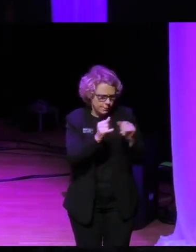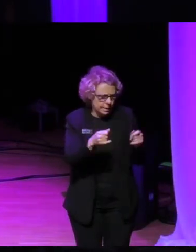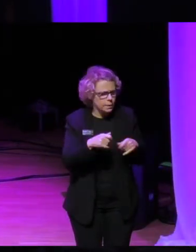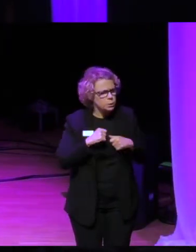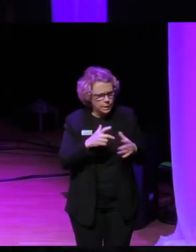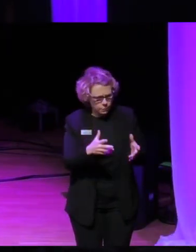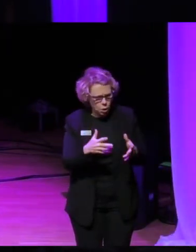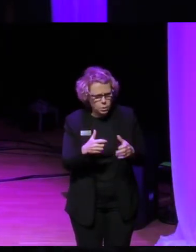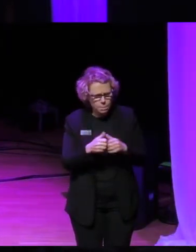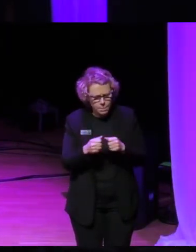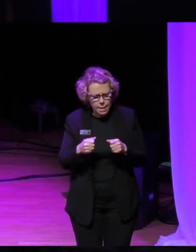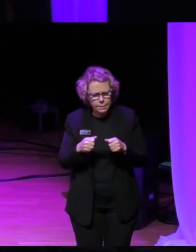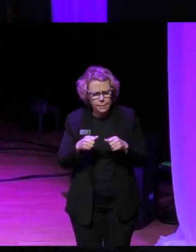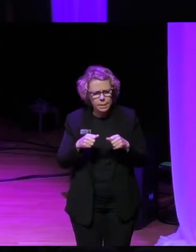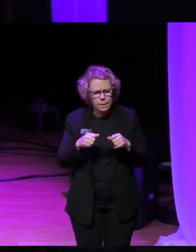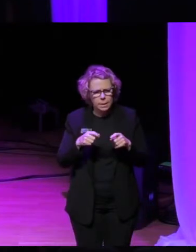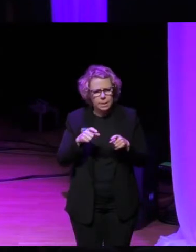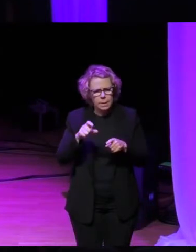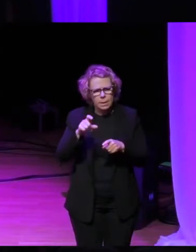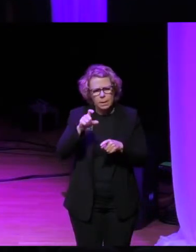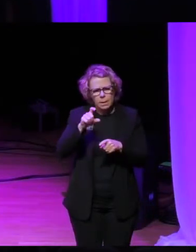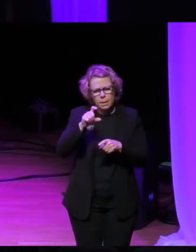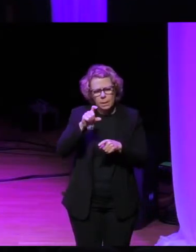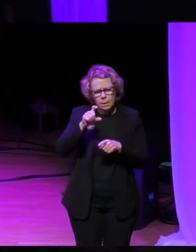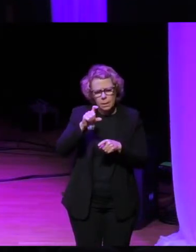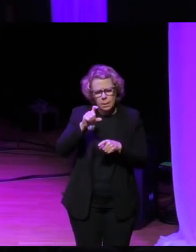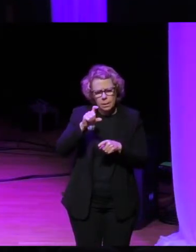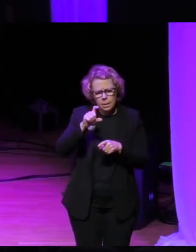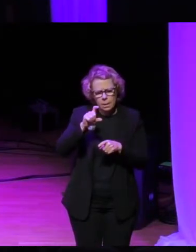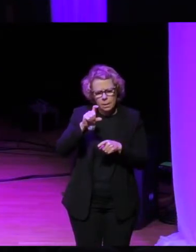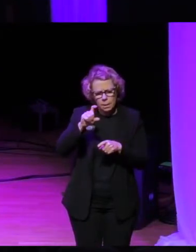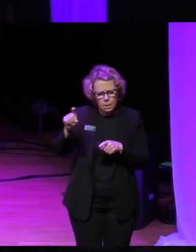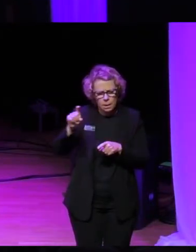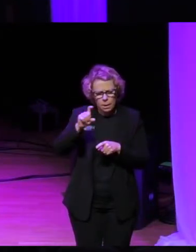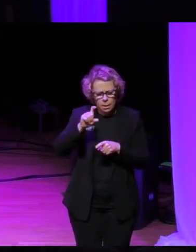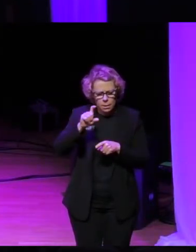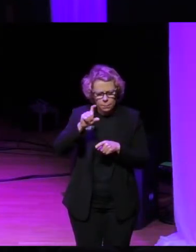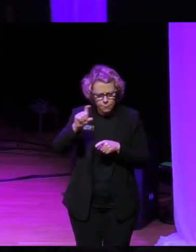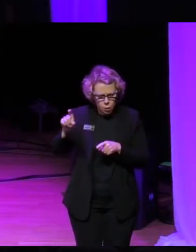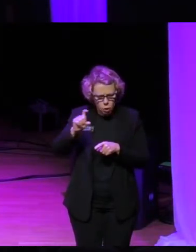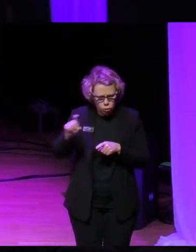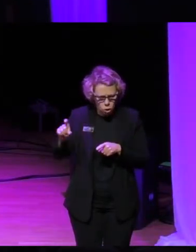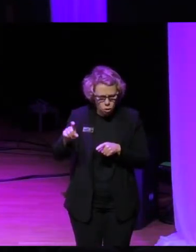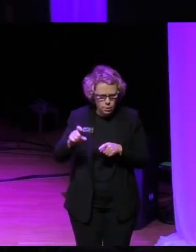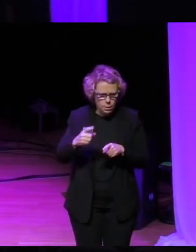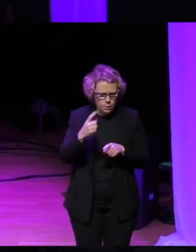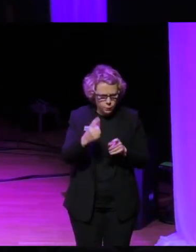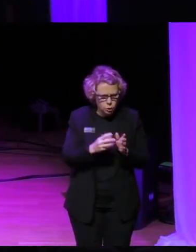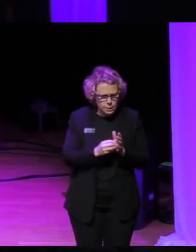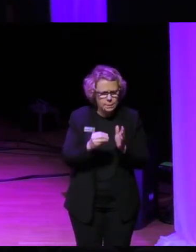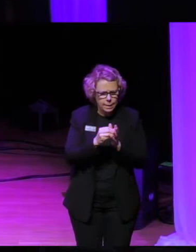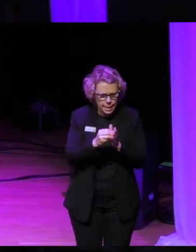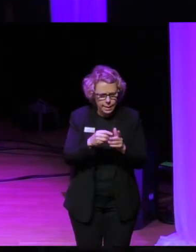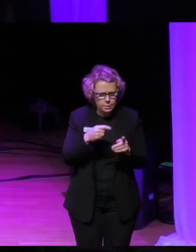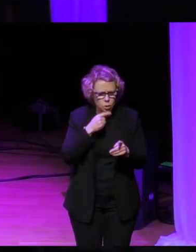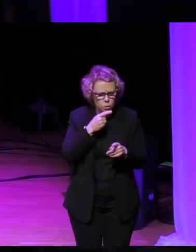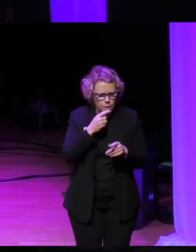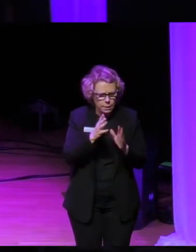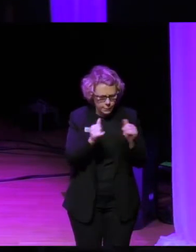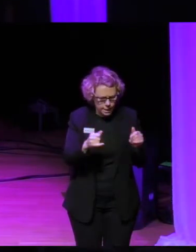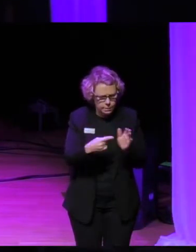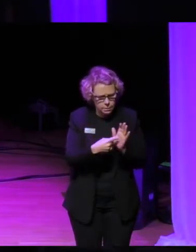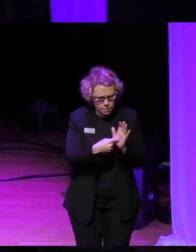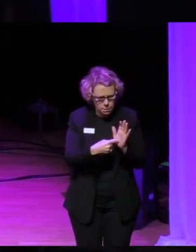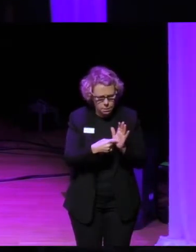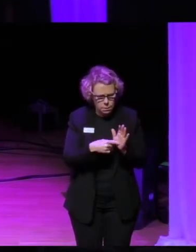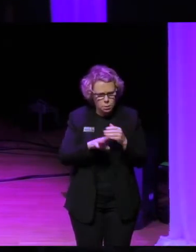First Amendment in the way that government is. So the First Amendment protects us against censorship by the government. And so,